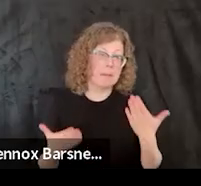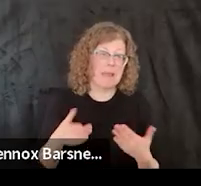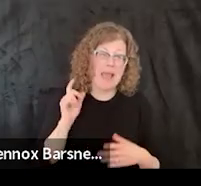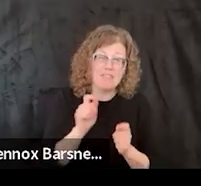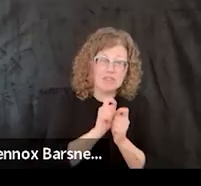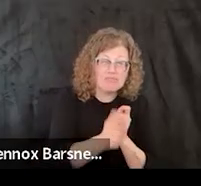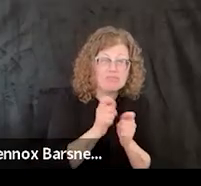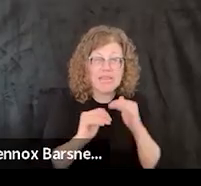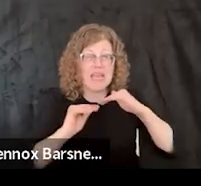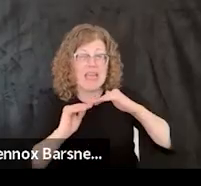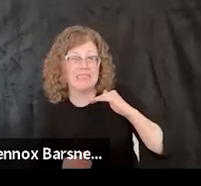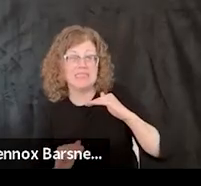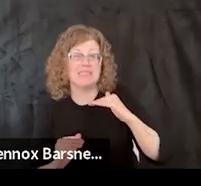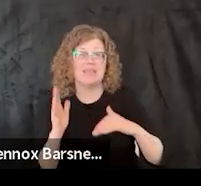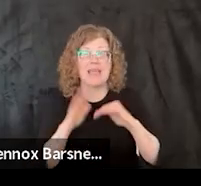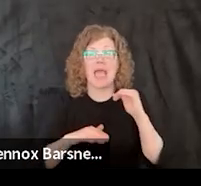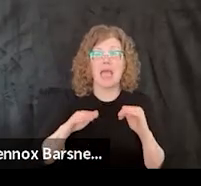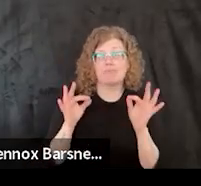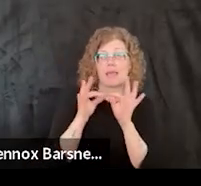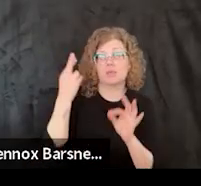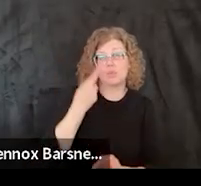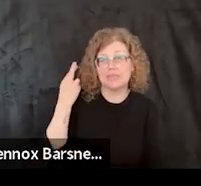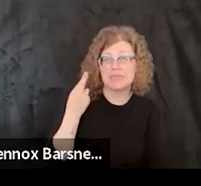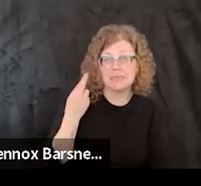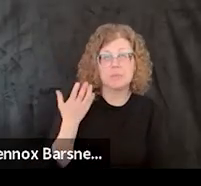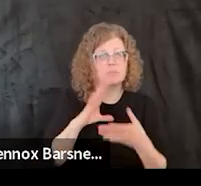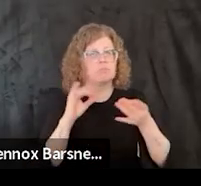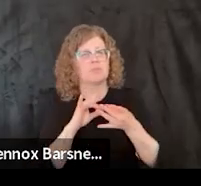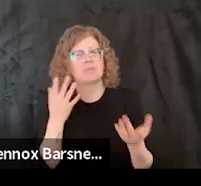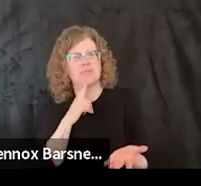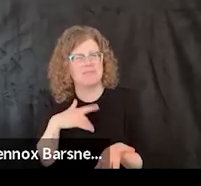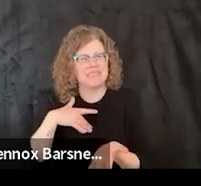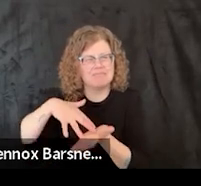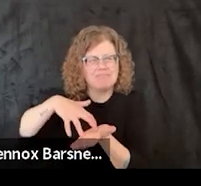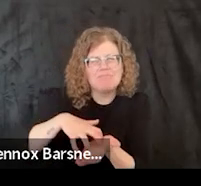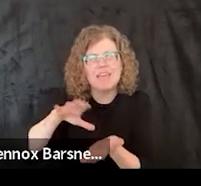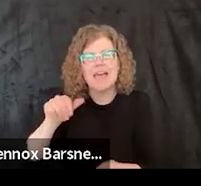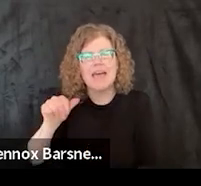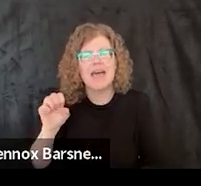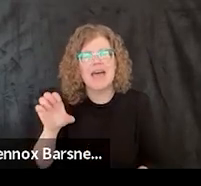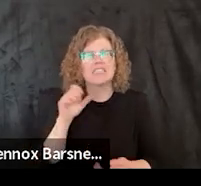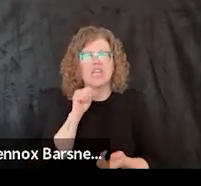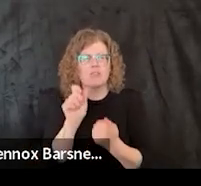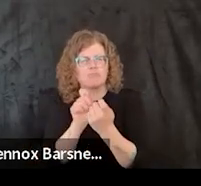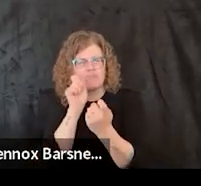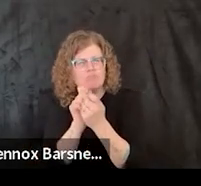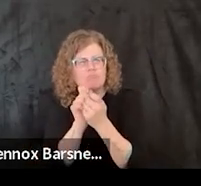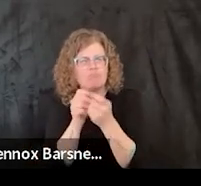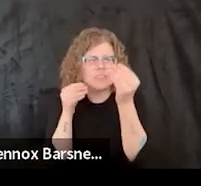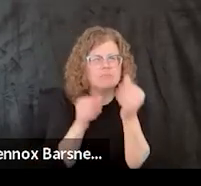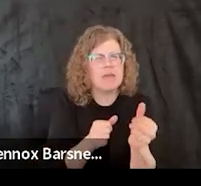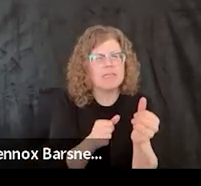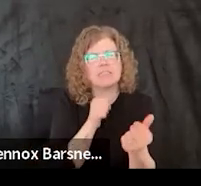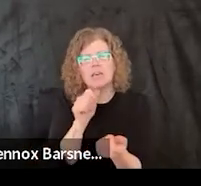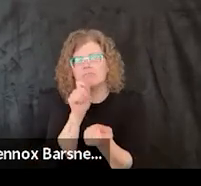example, if there isn't a clear or strong case made for a particular expense or activity, or